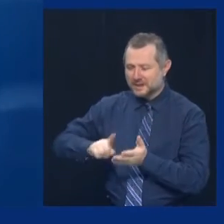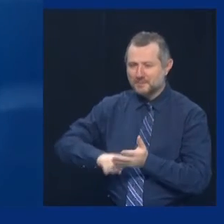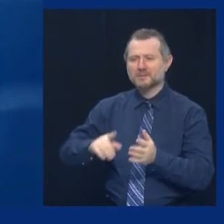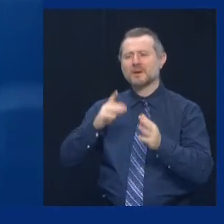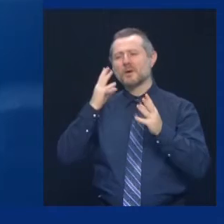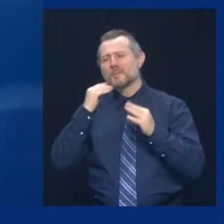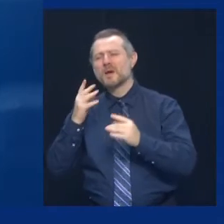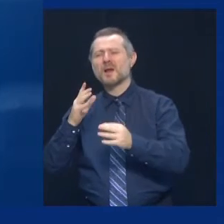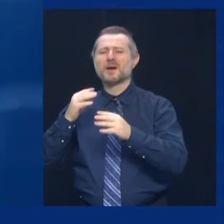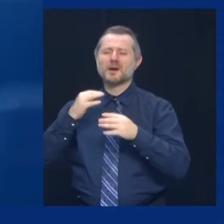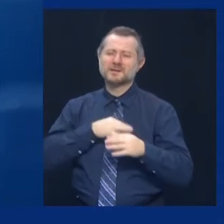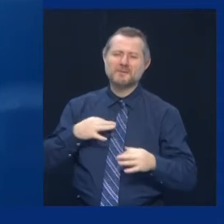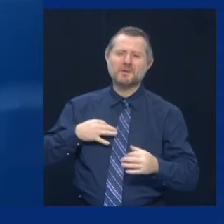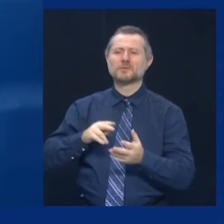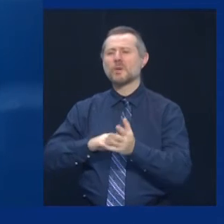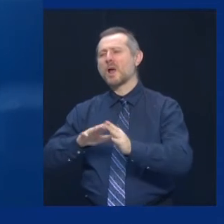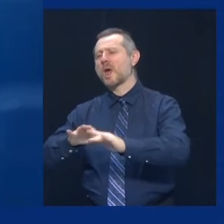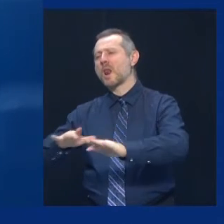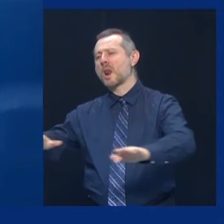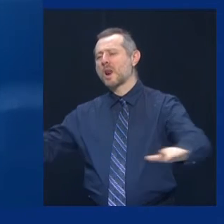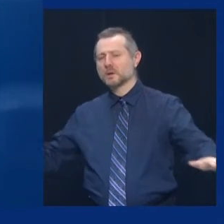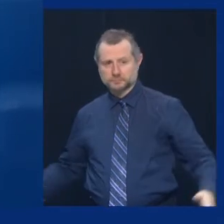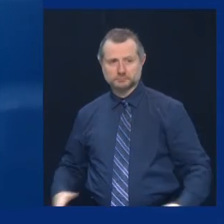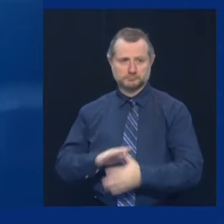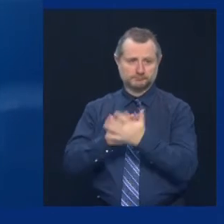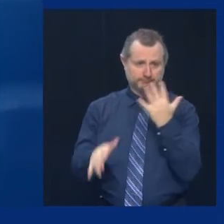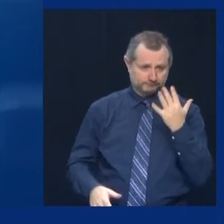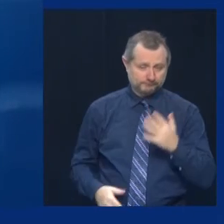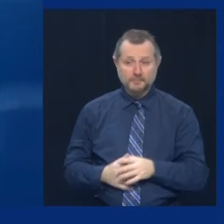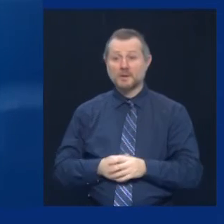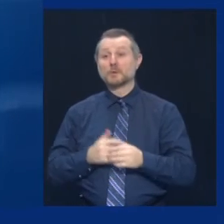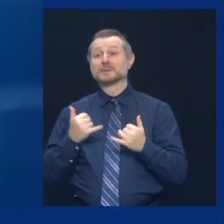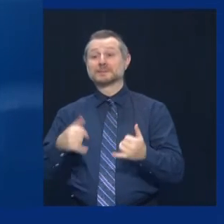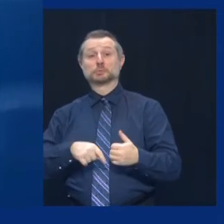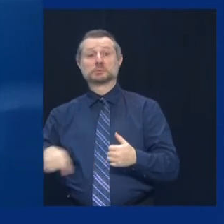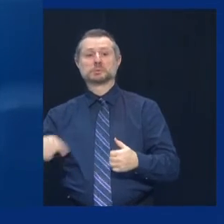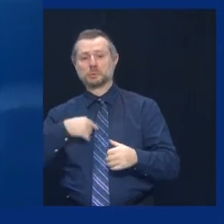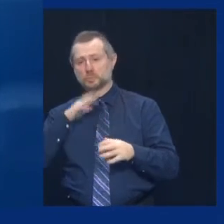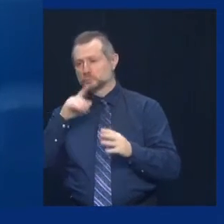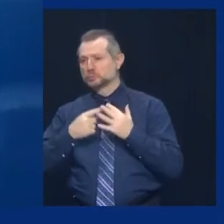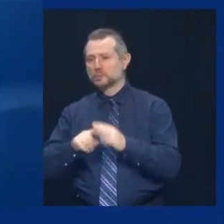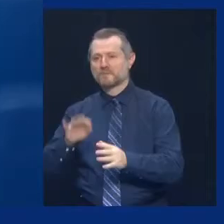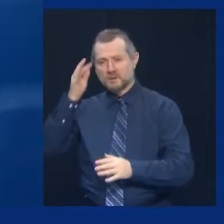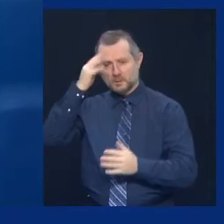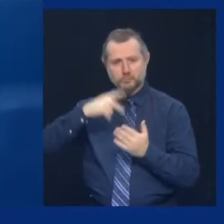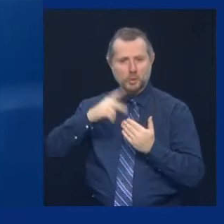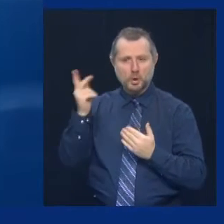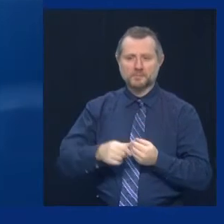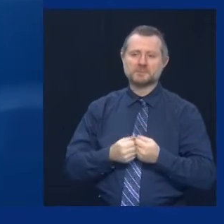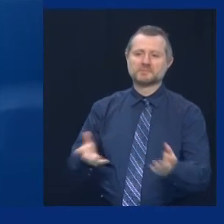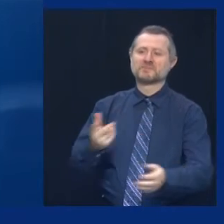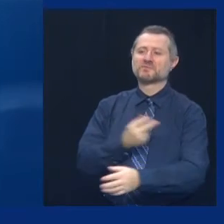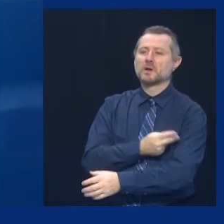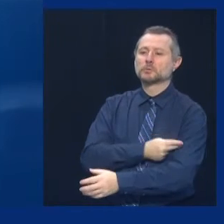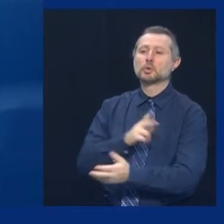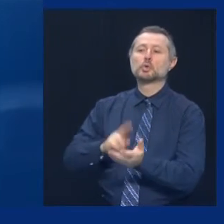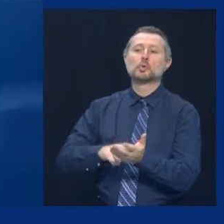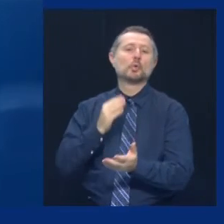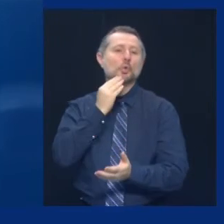residents. This week, we also start the federal program to vaccinate in nursing homes, residents and